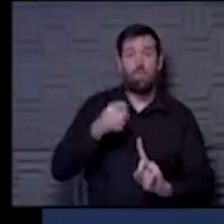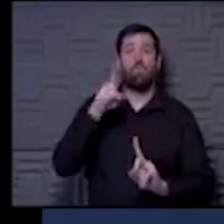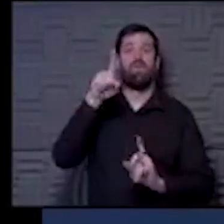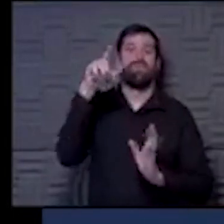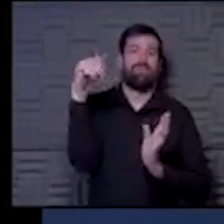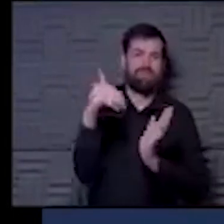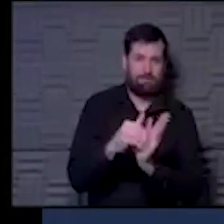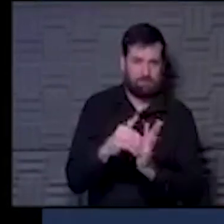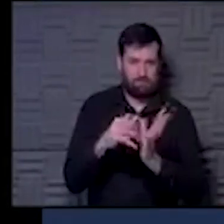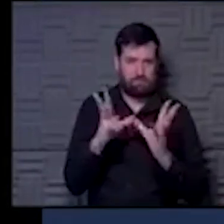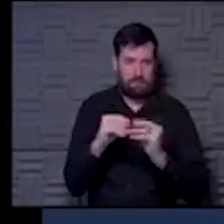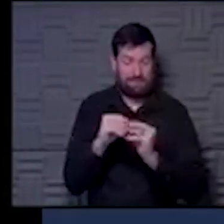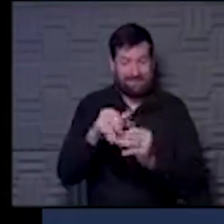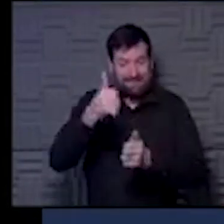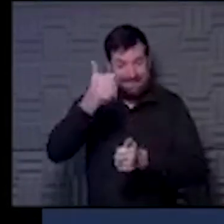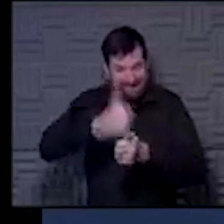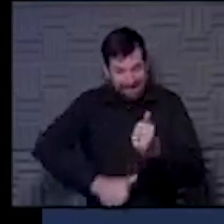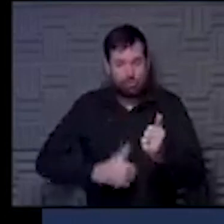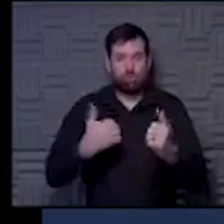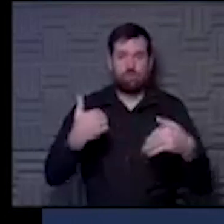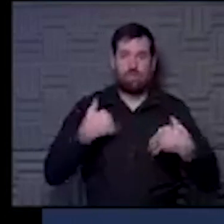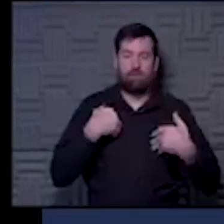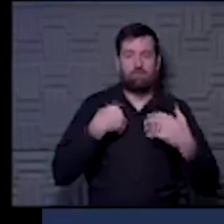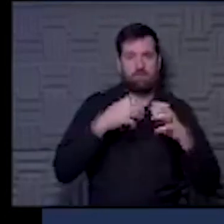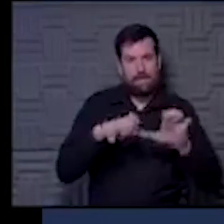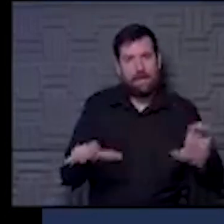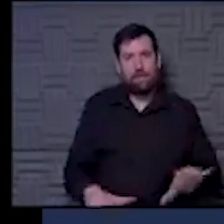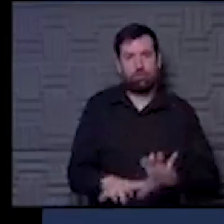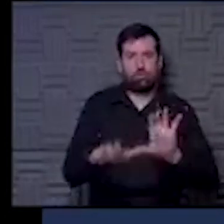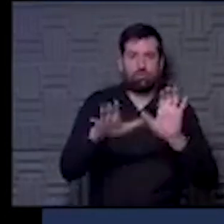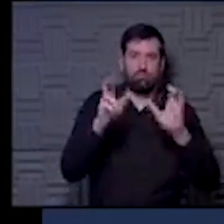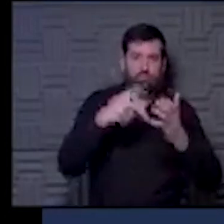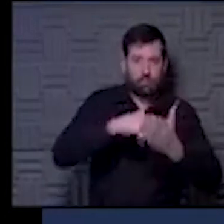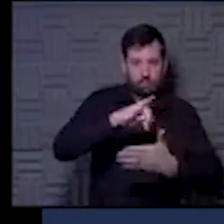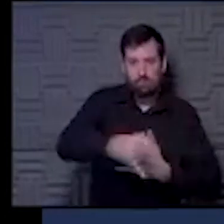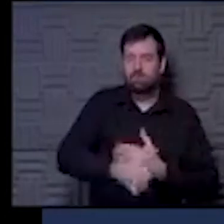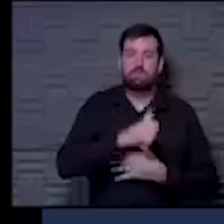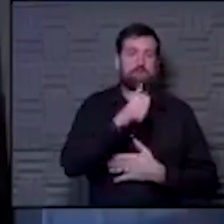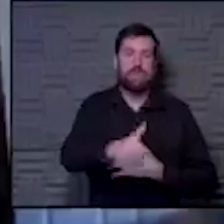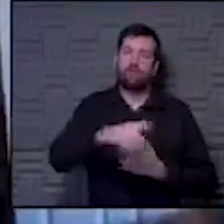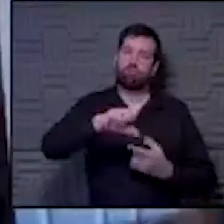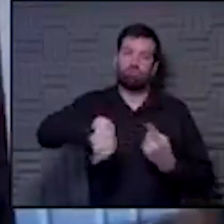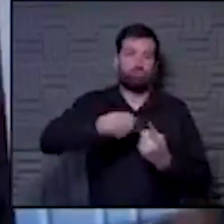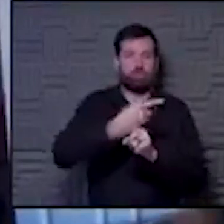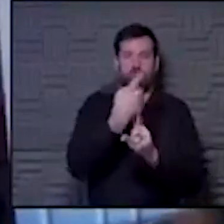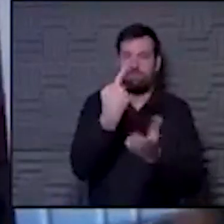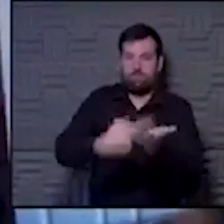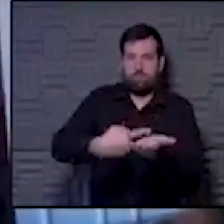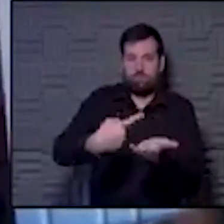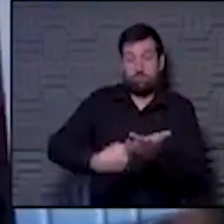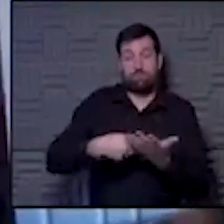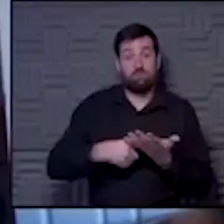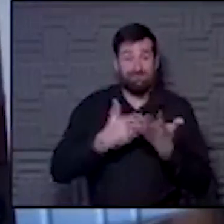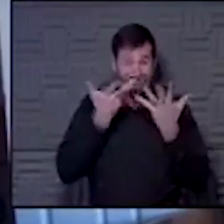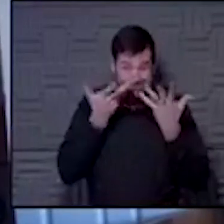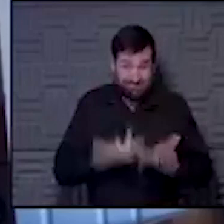each one generating an action project. These aren't just discussions, they're action projects. The goal is to have this all